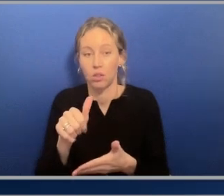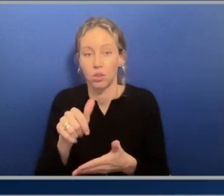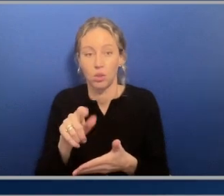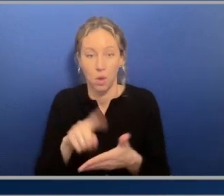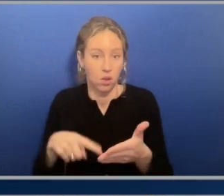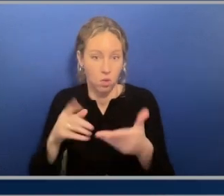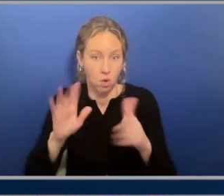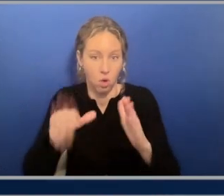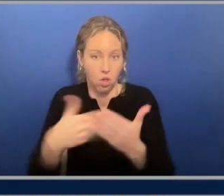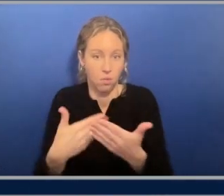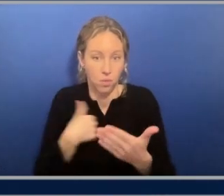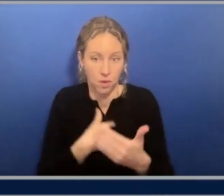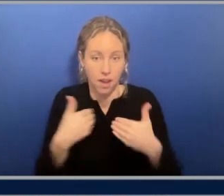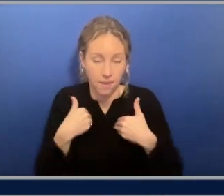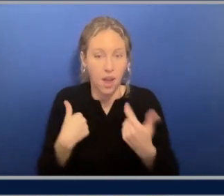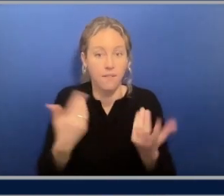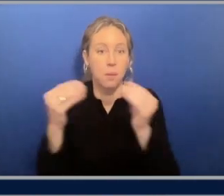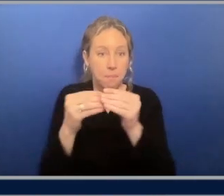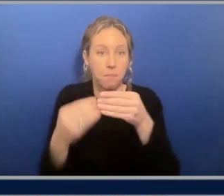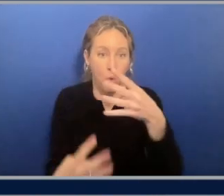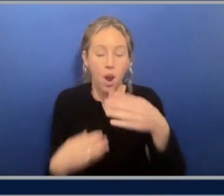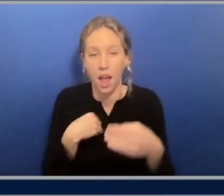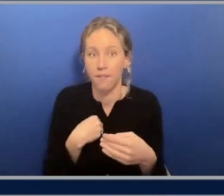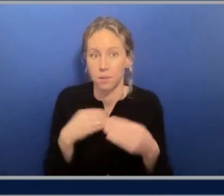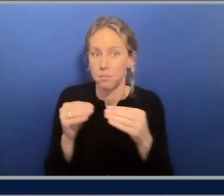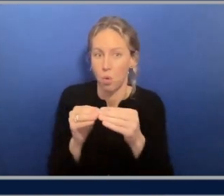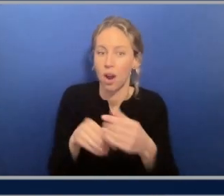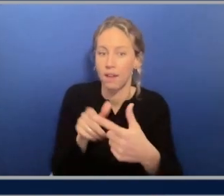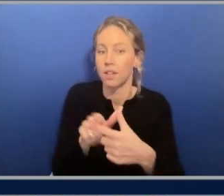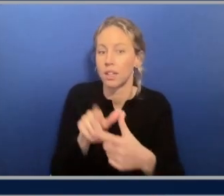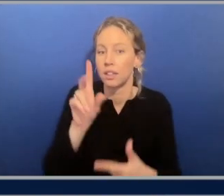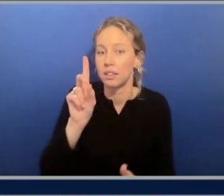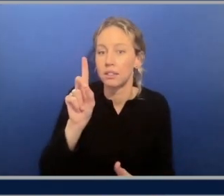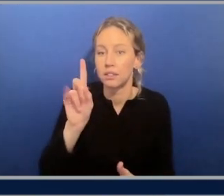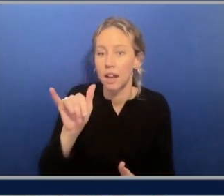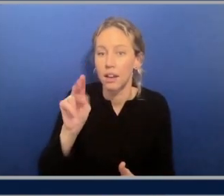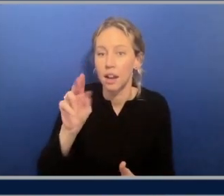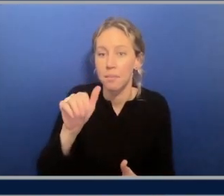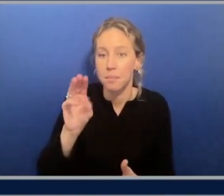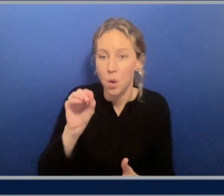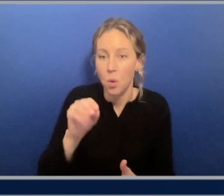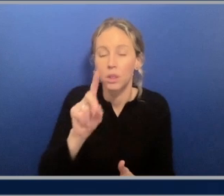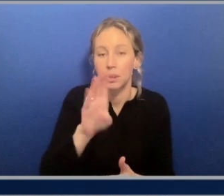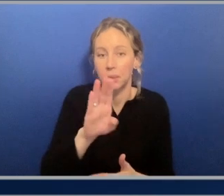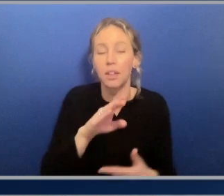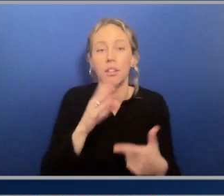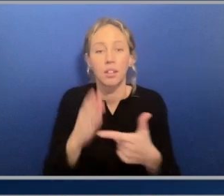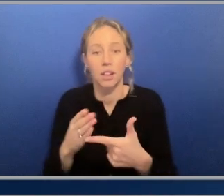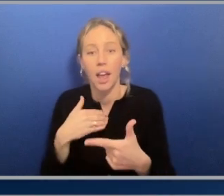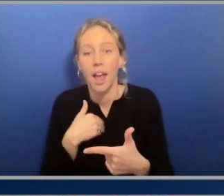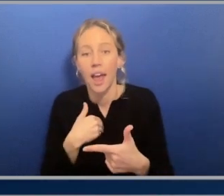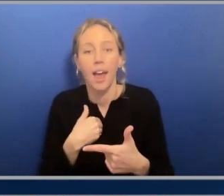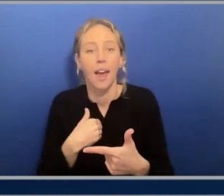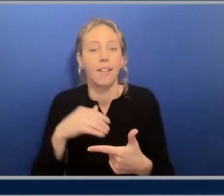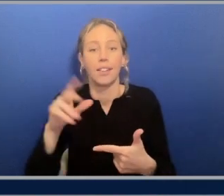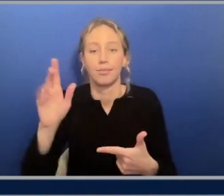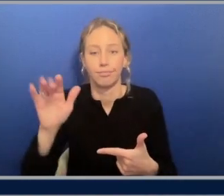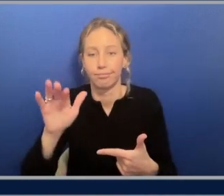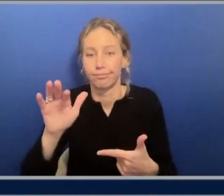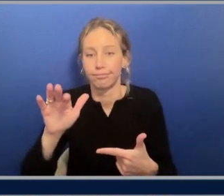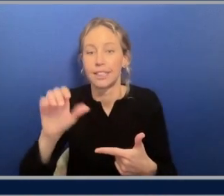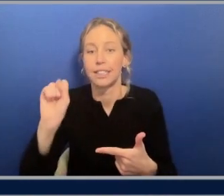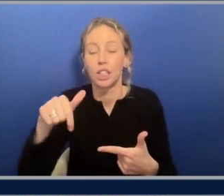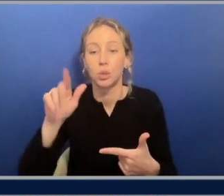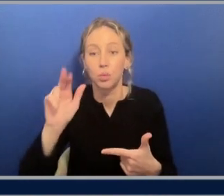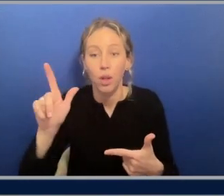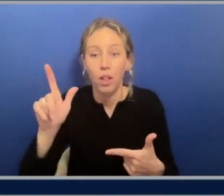right? It's not just MySQL and DynamoDB. We have ISV services like Snowflake and ServiceNow. That's also part of the zero